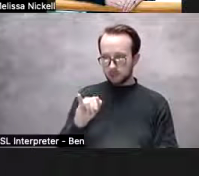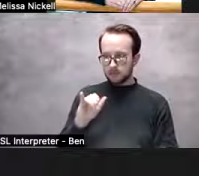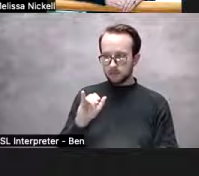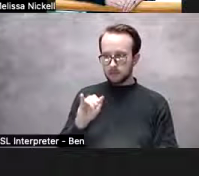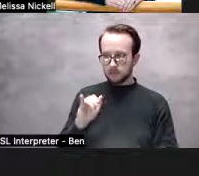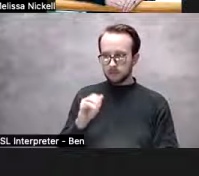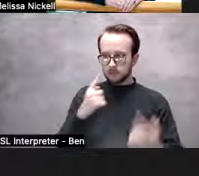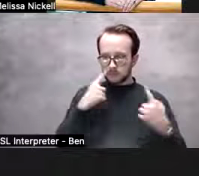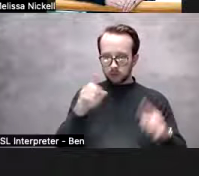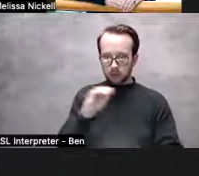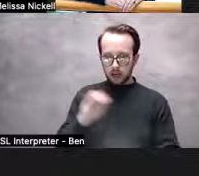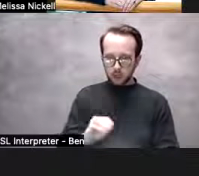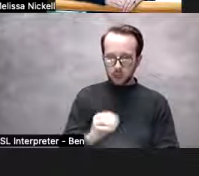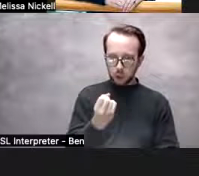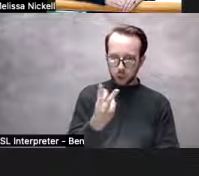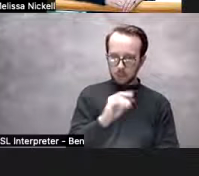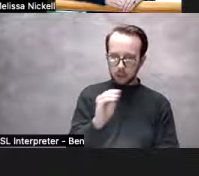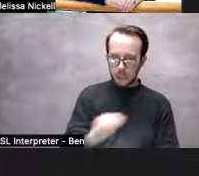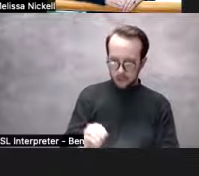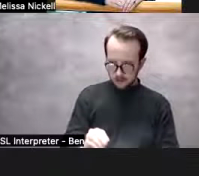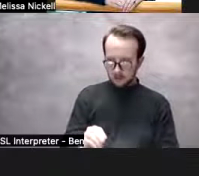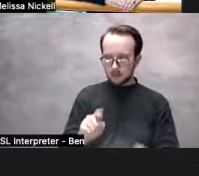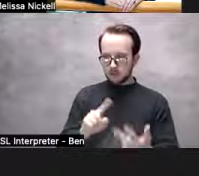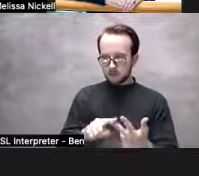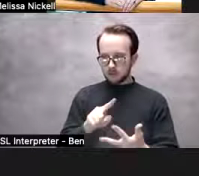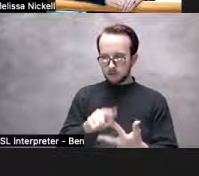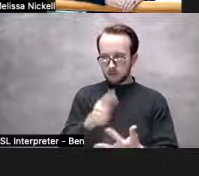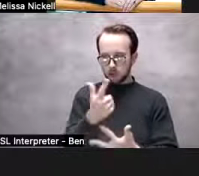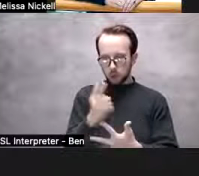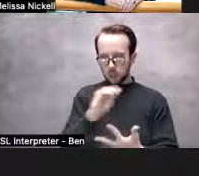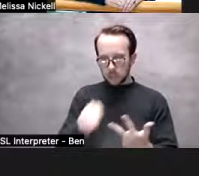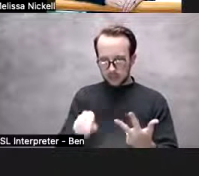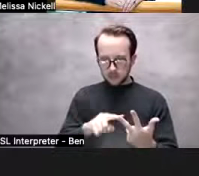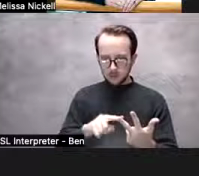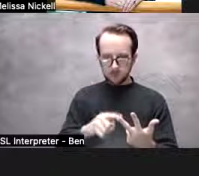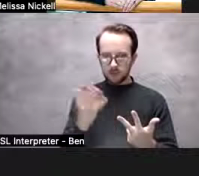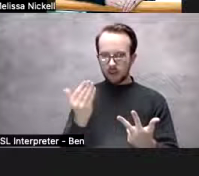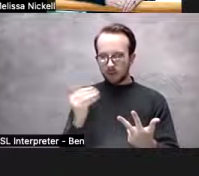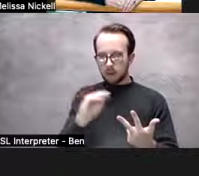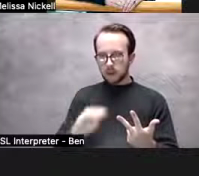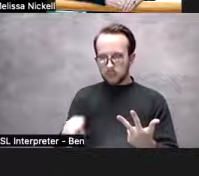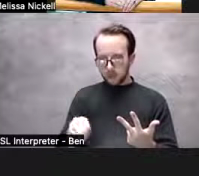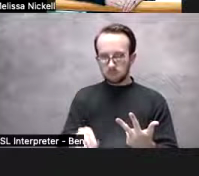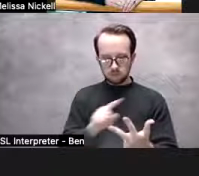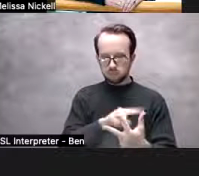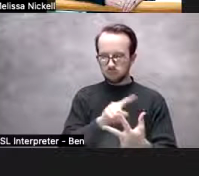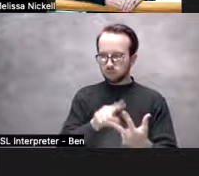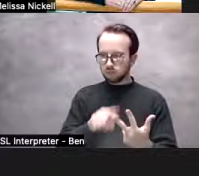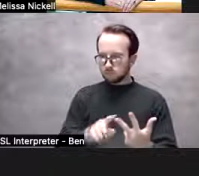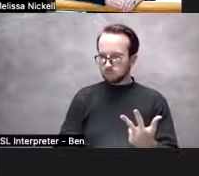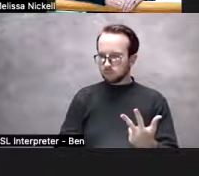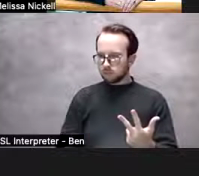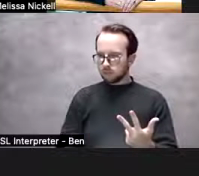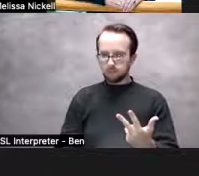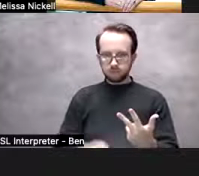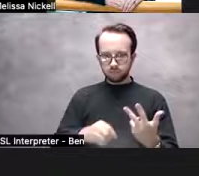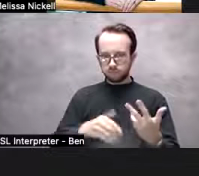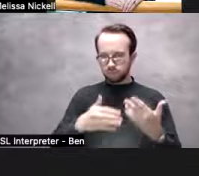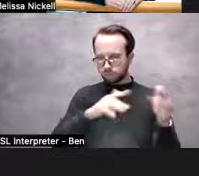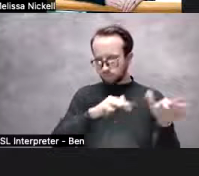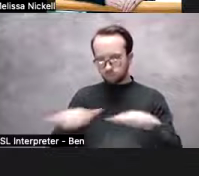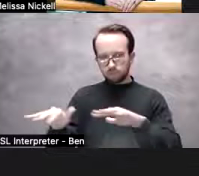over 21% for NIAID, and a little over 15% for NIDA. Okay, and so on and so forth. You can see